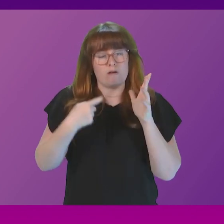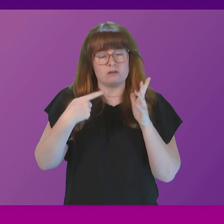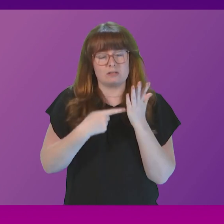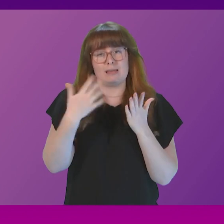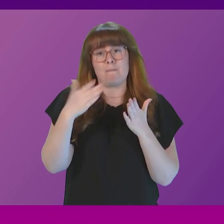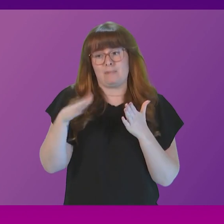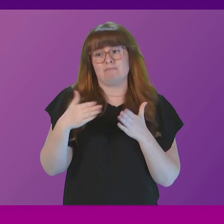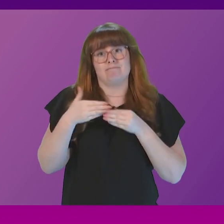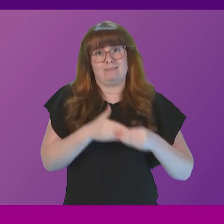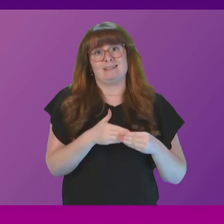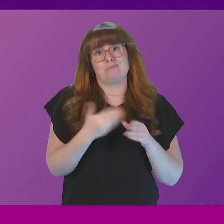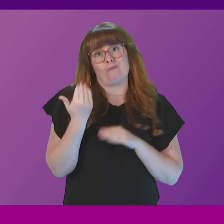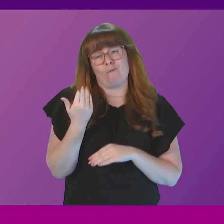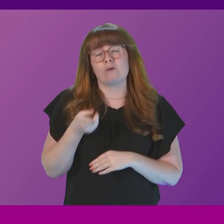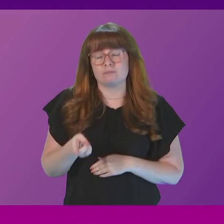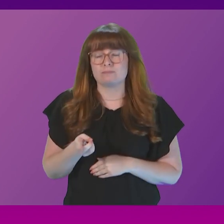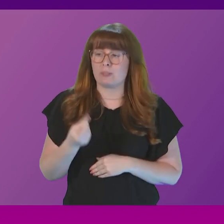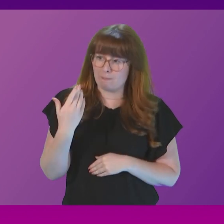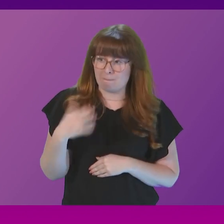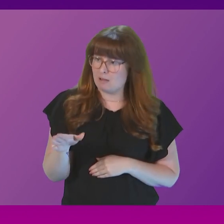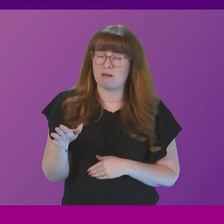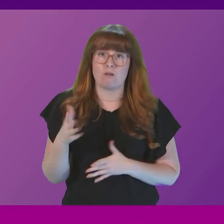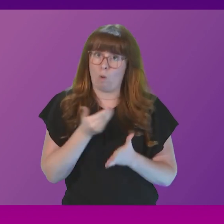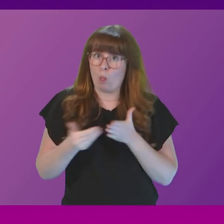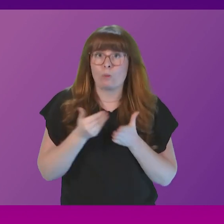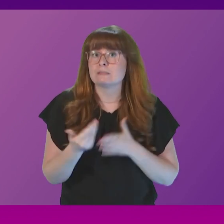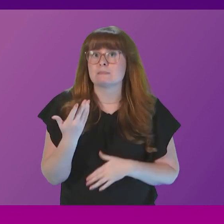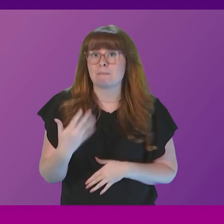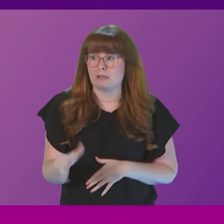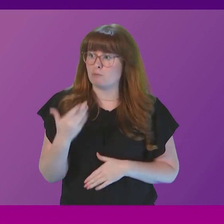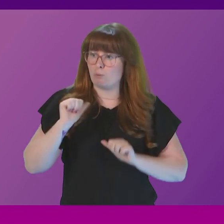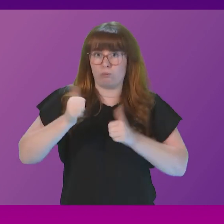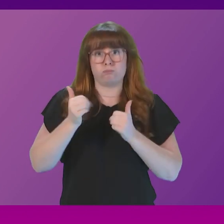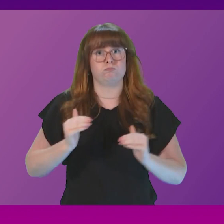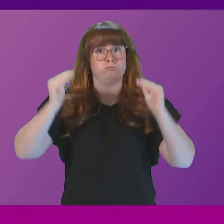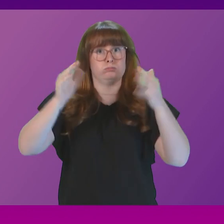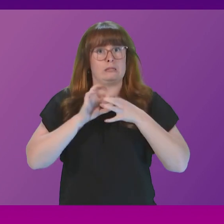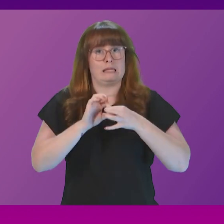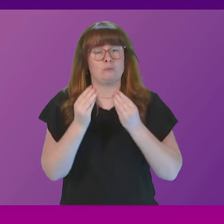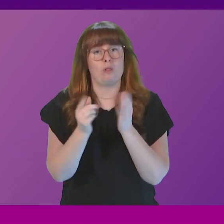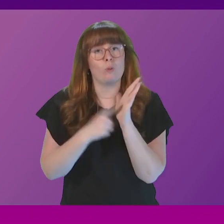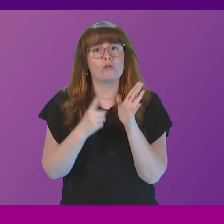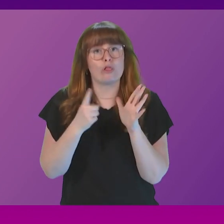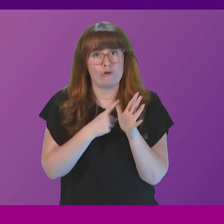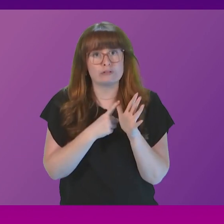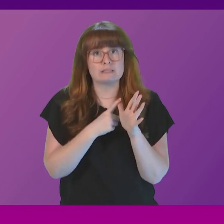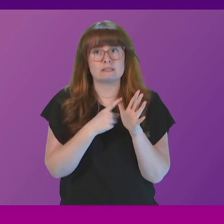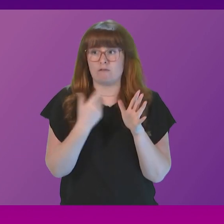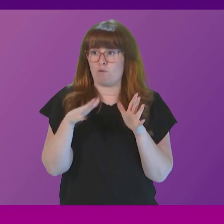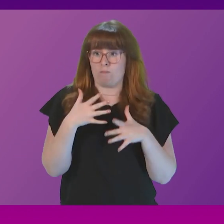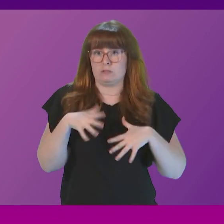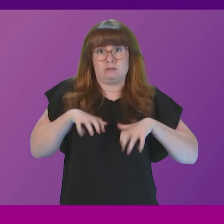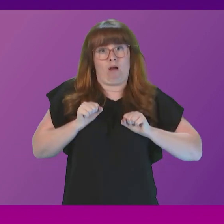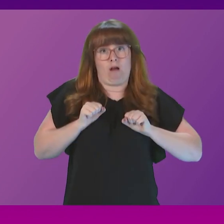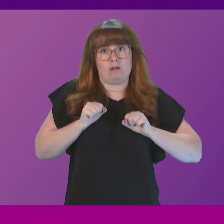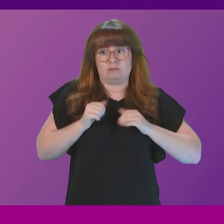bill, there has been and always there has always been really good engagement with local authorities right from inception stage